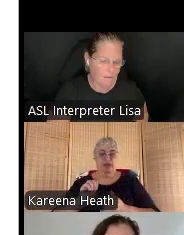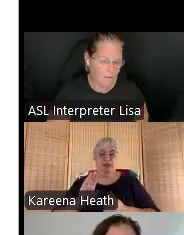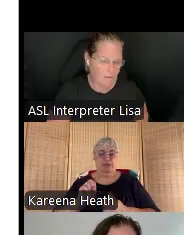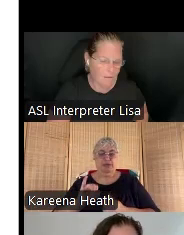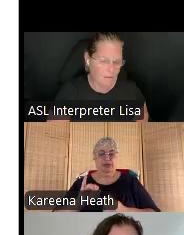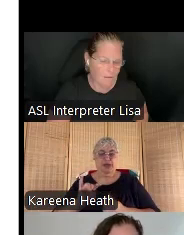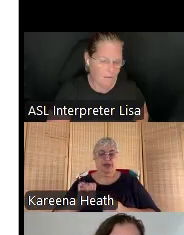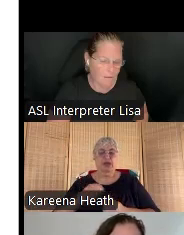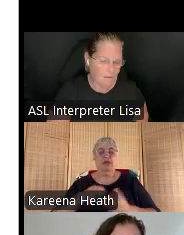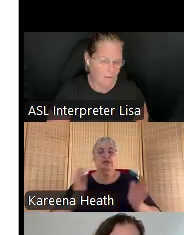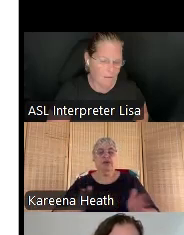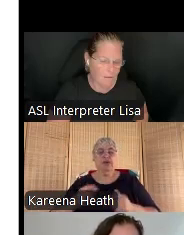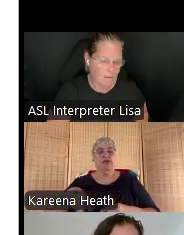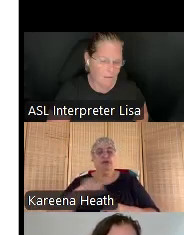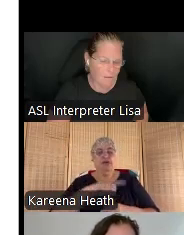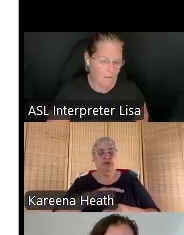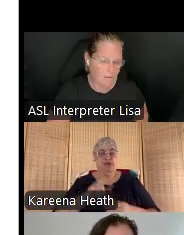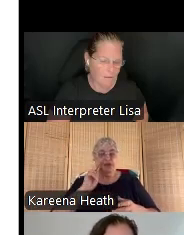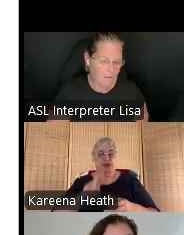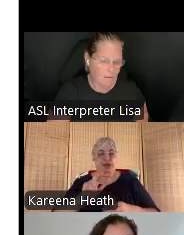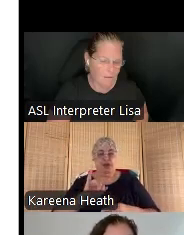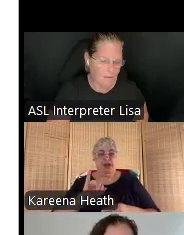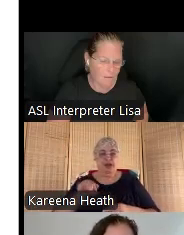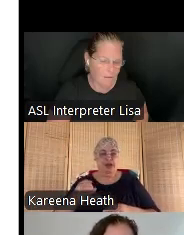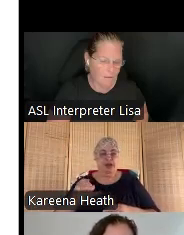will encourage you to take a look at JAN.